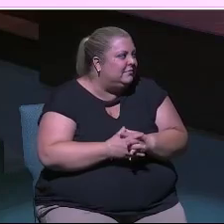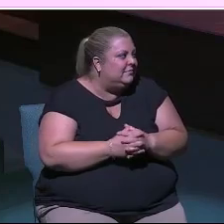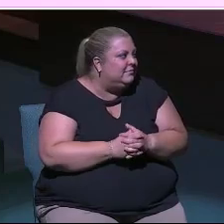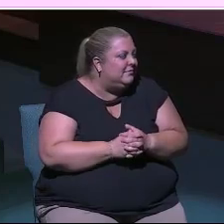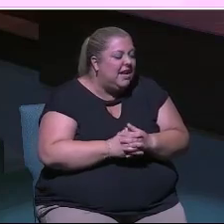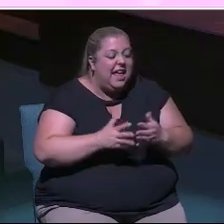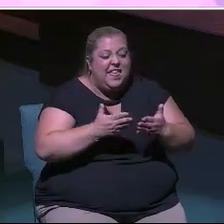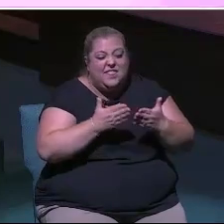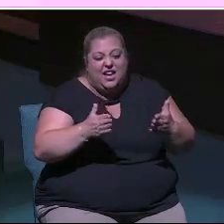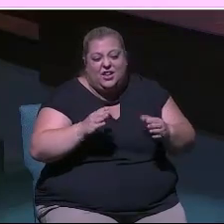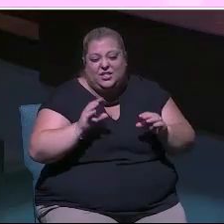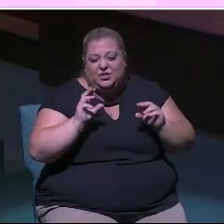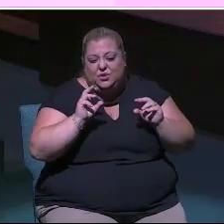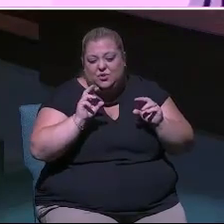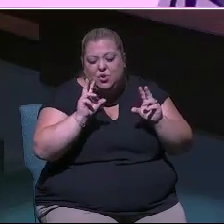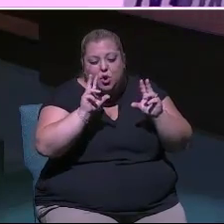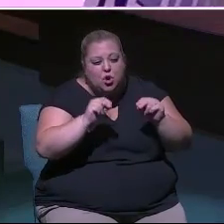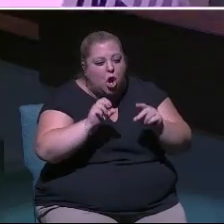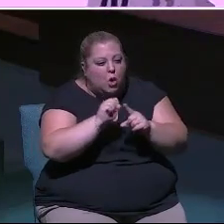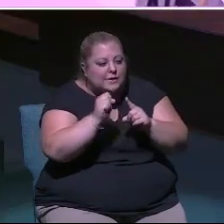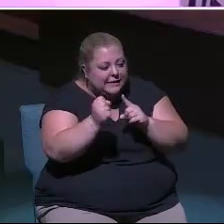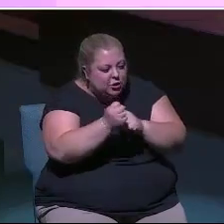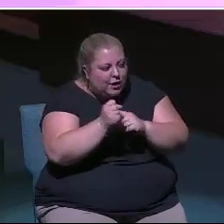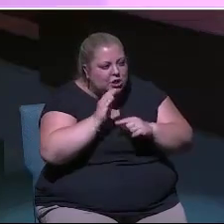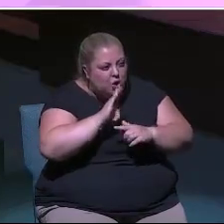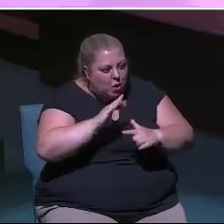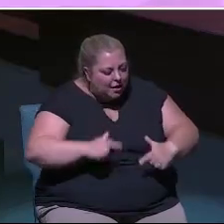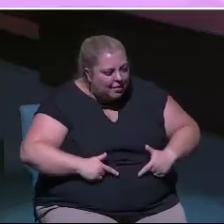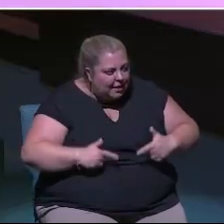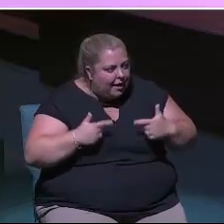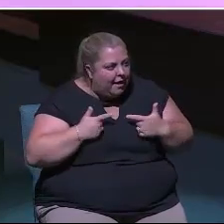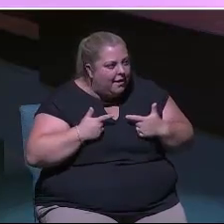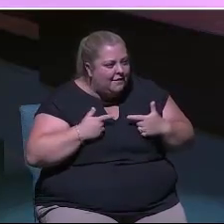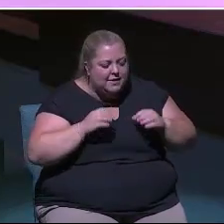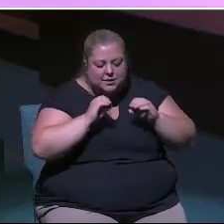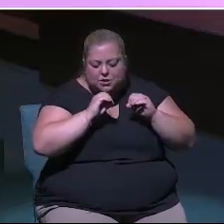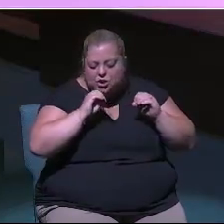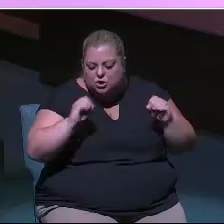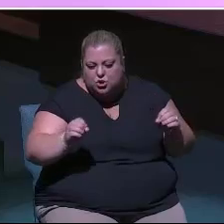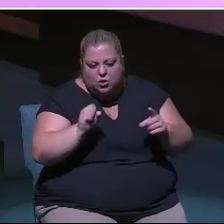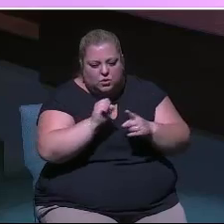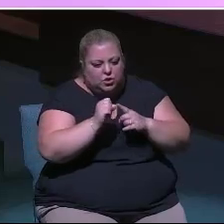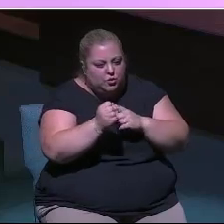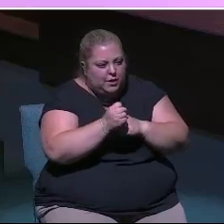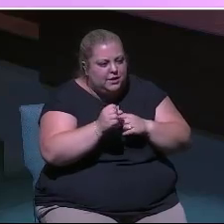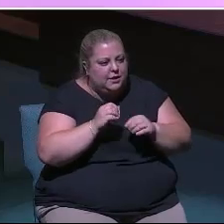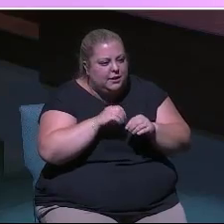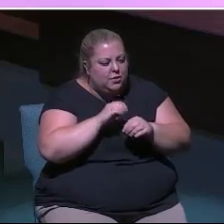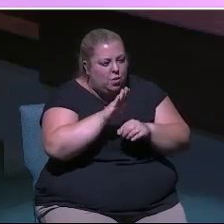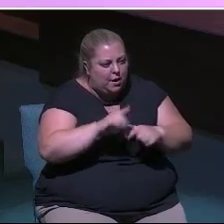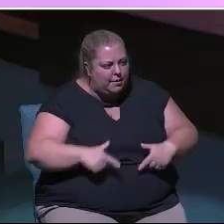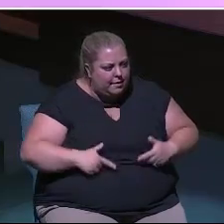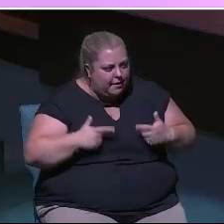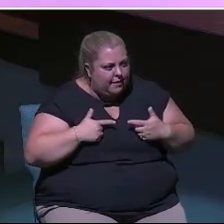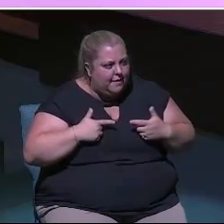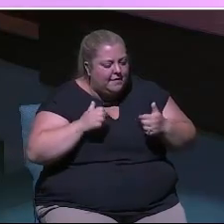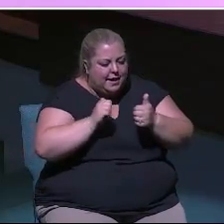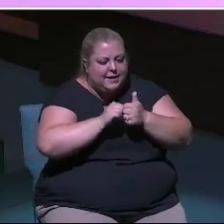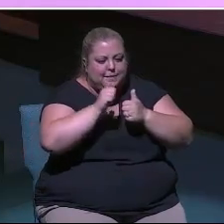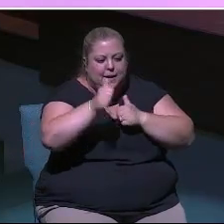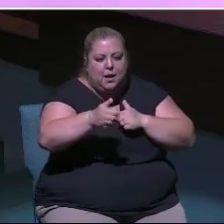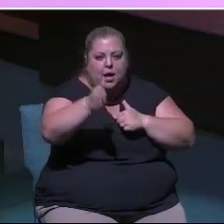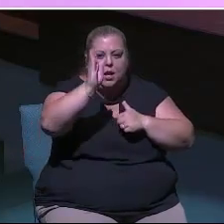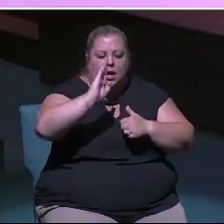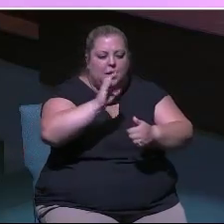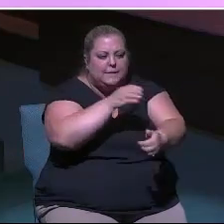There is no circumstance in your life, no circumstance in your life that is beyond his power.